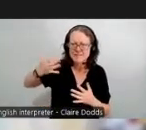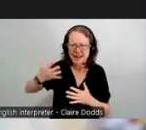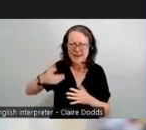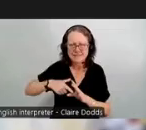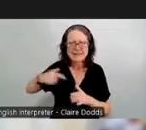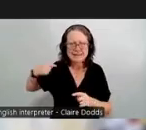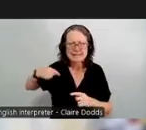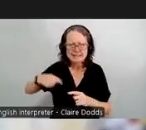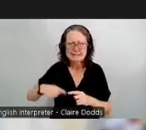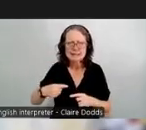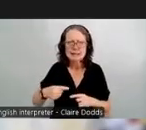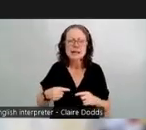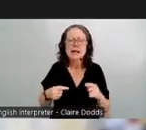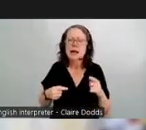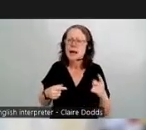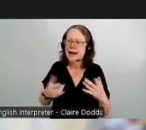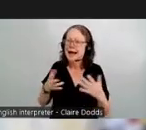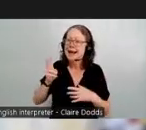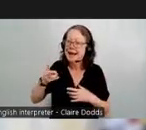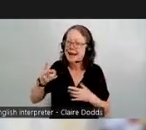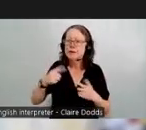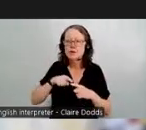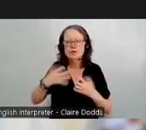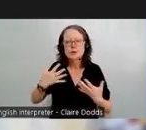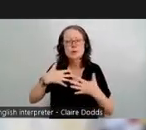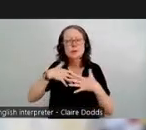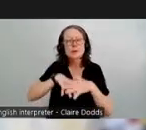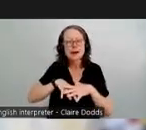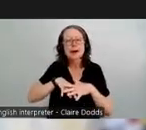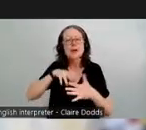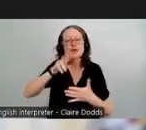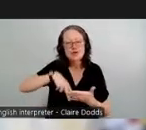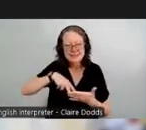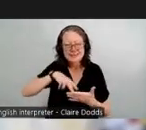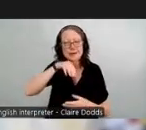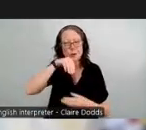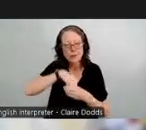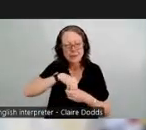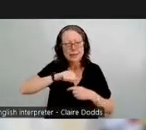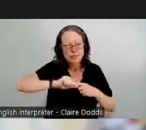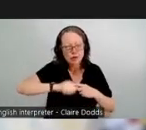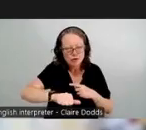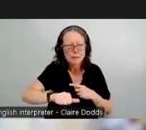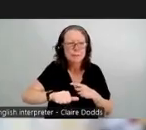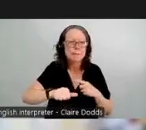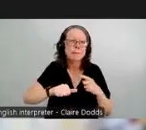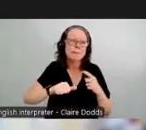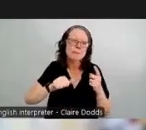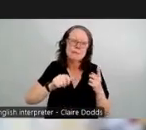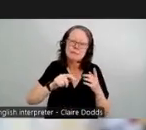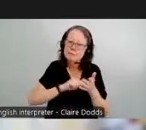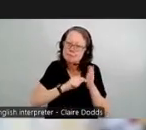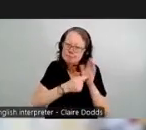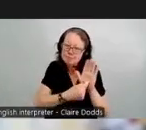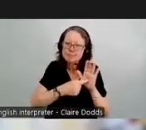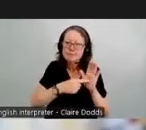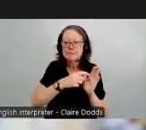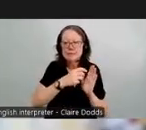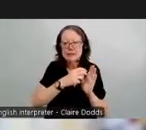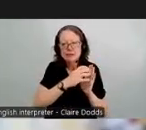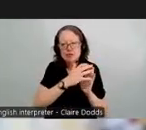sort of just integrate things and highlight wherever possible the written word and different ways to engage